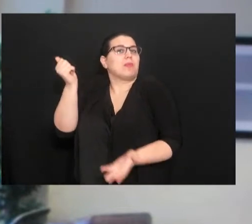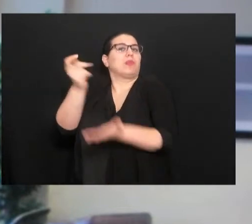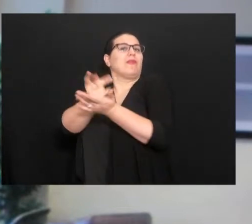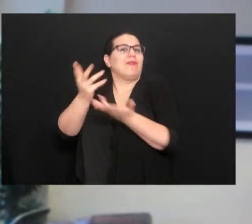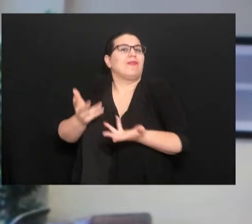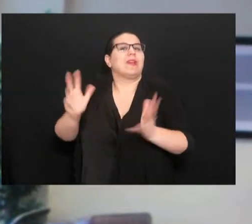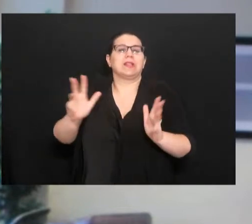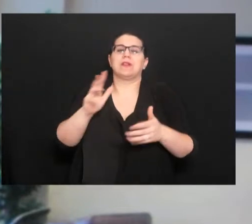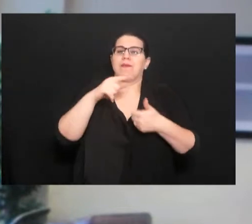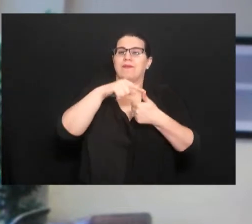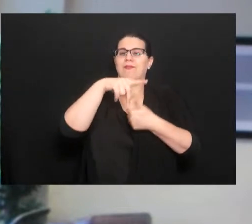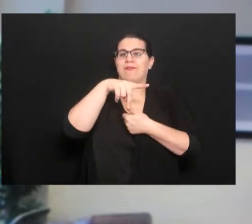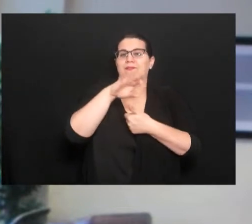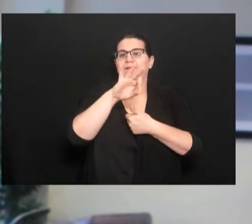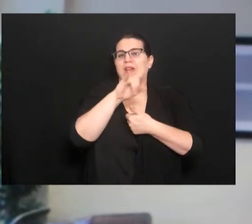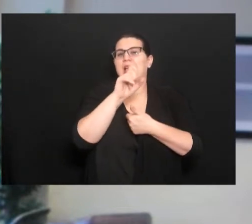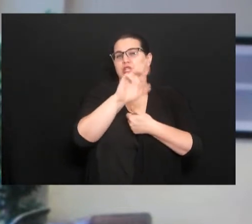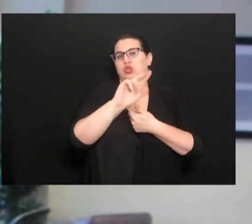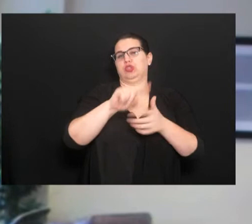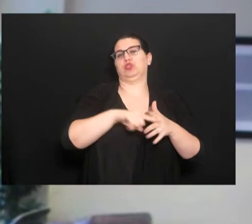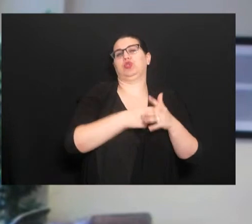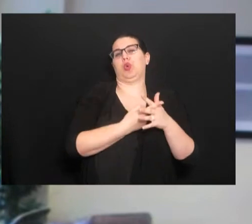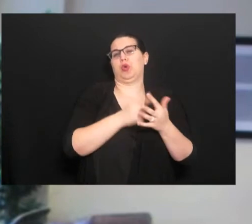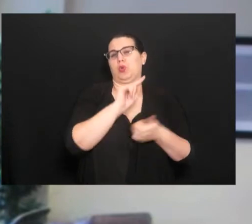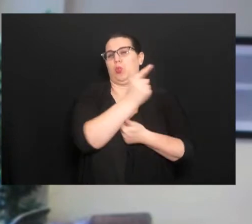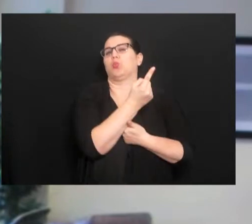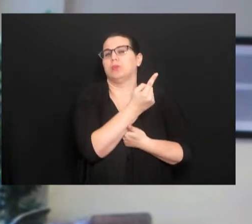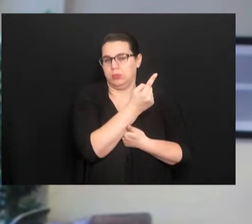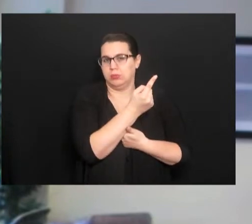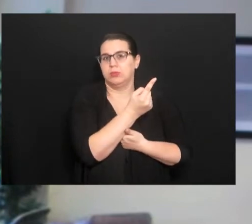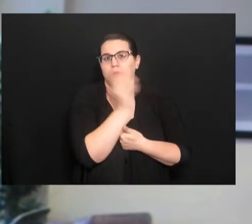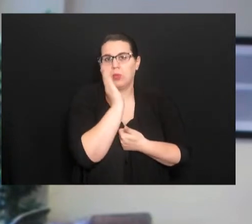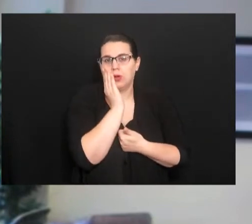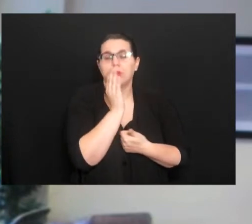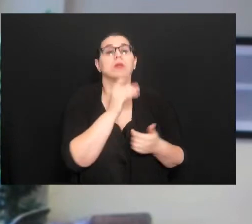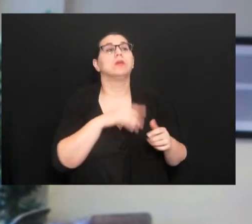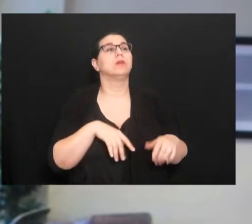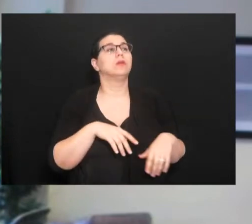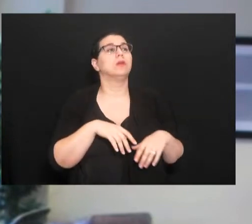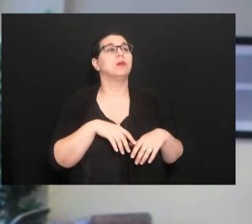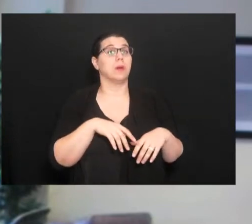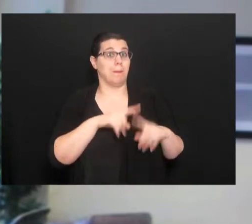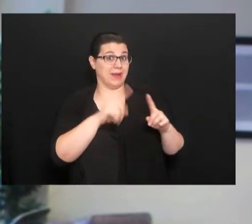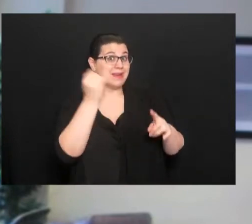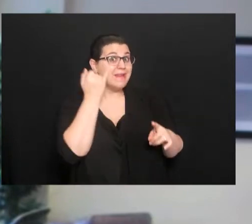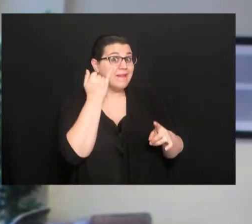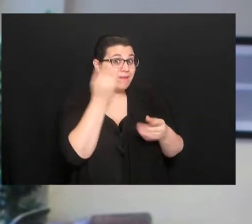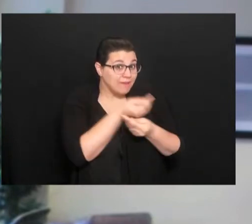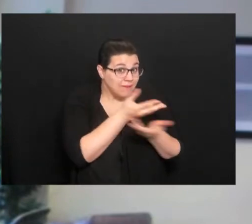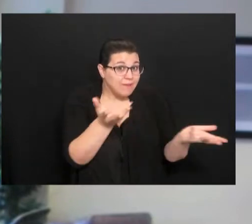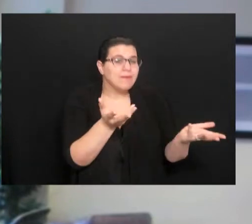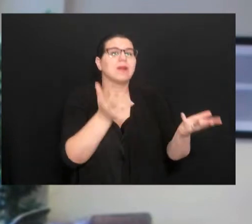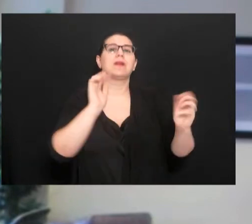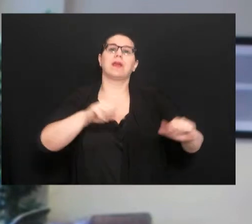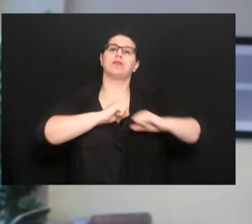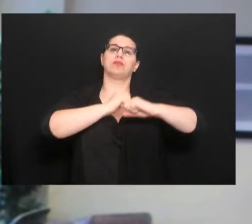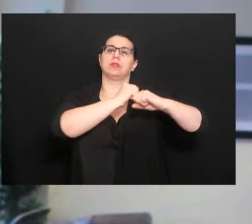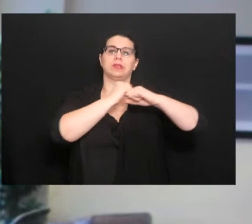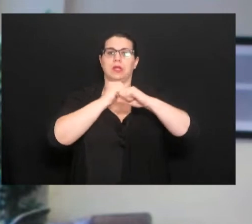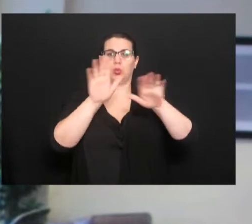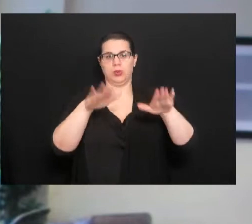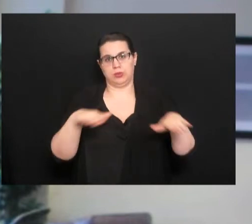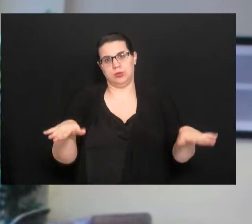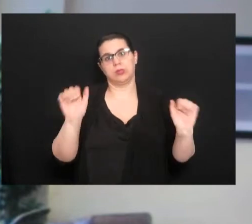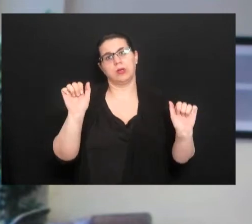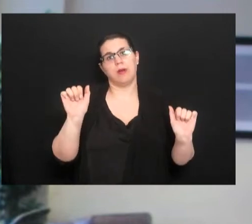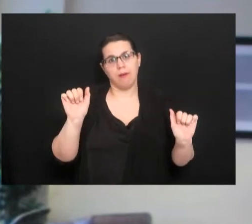Pfizer vaccine to begin with, will enable us to have a way to protect these children from